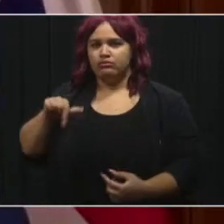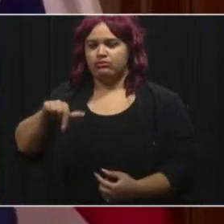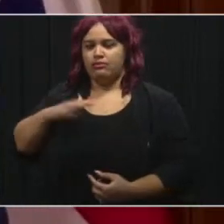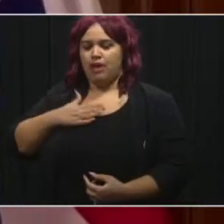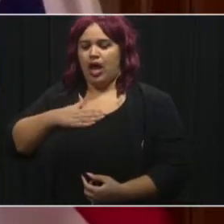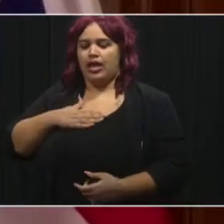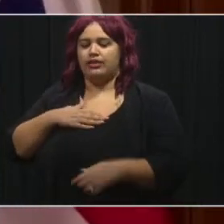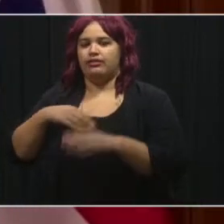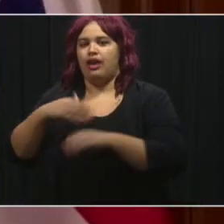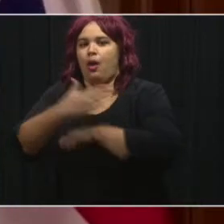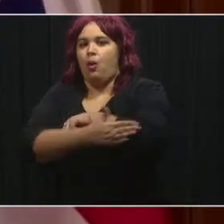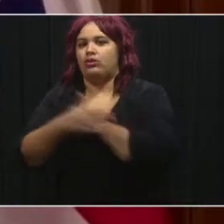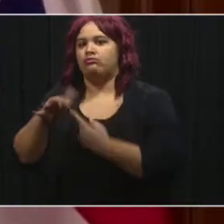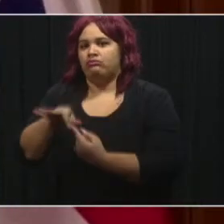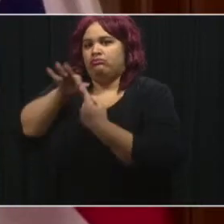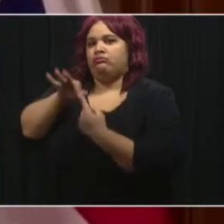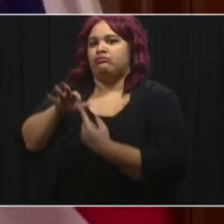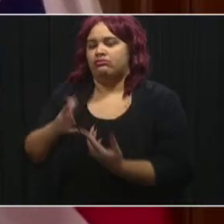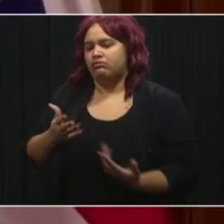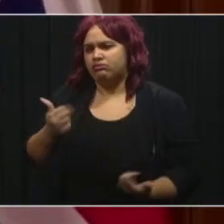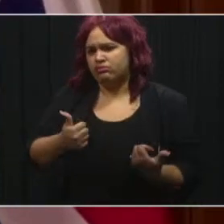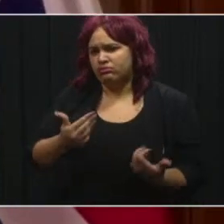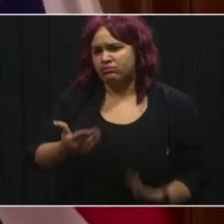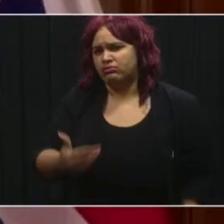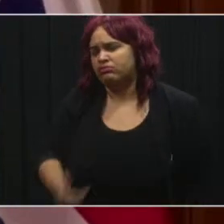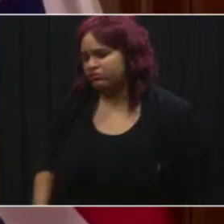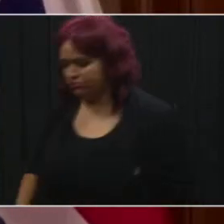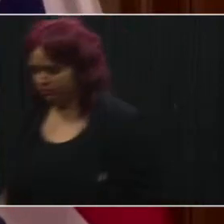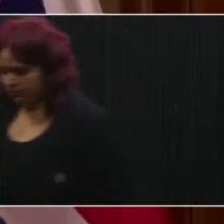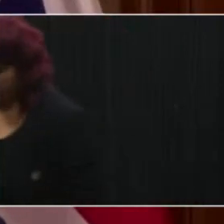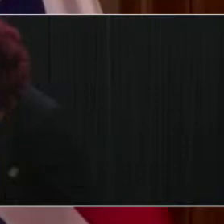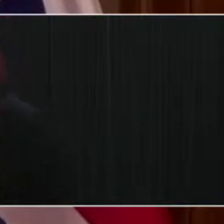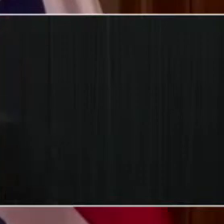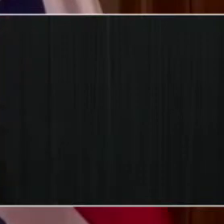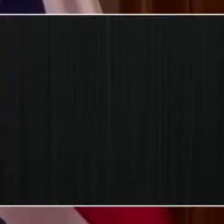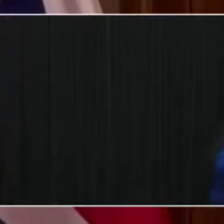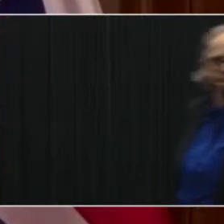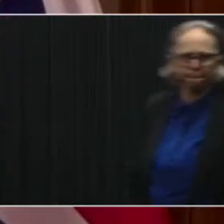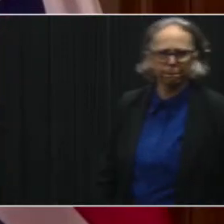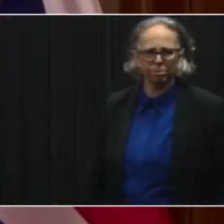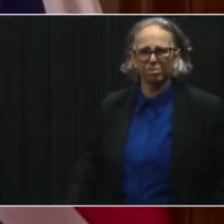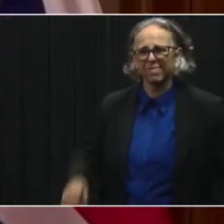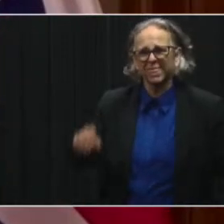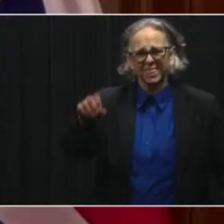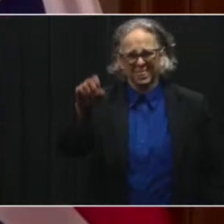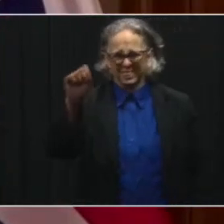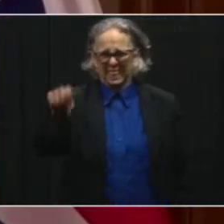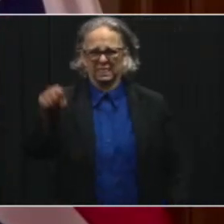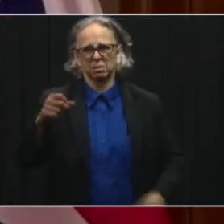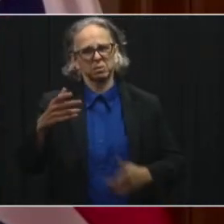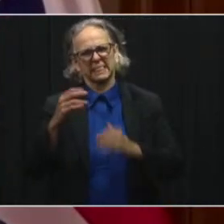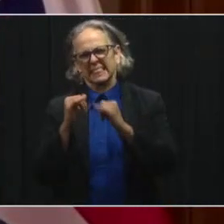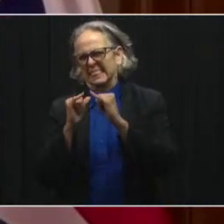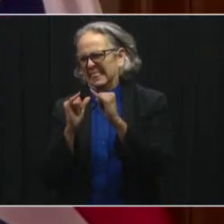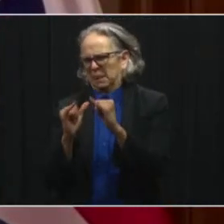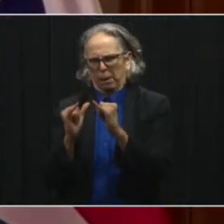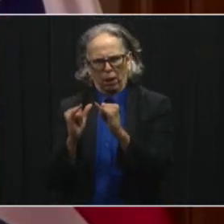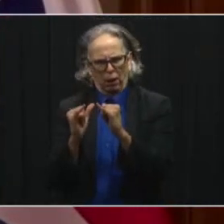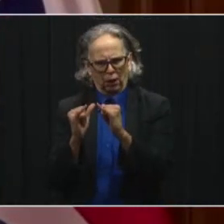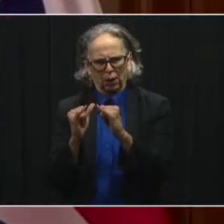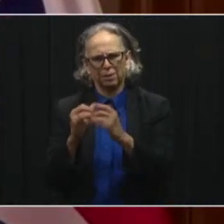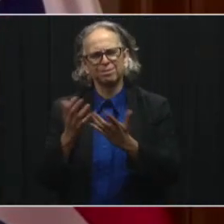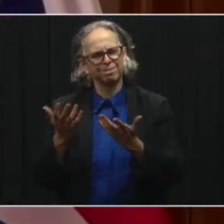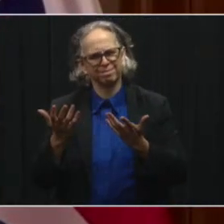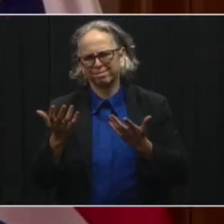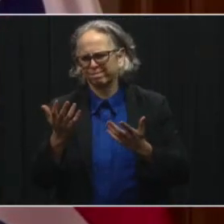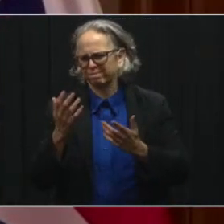Yeah, very, very similar here at Genesis. Like you pointed out, certain circumstances allow visitation